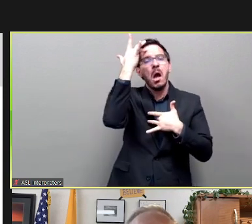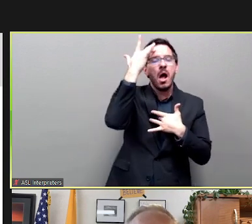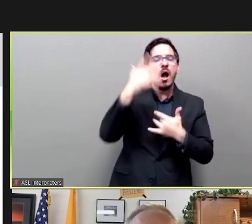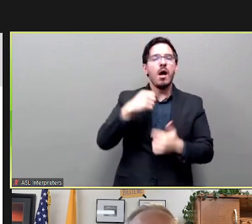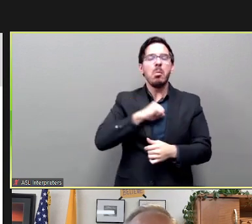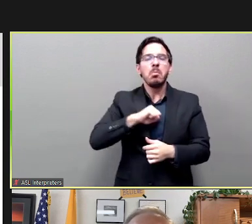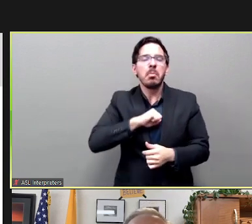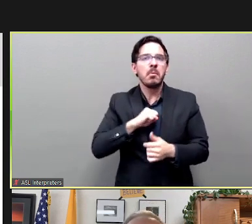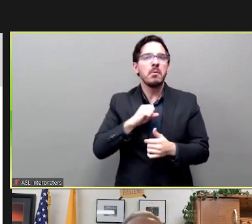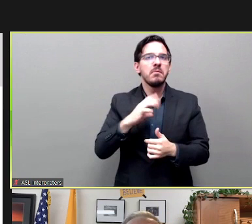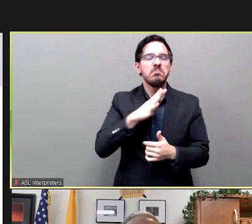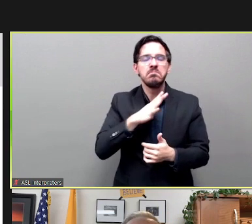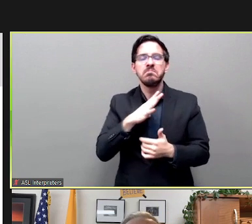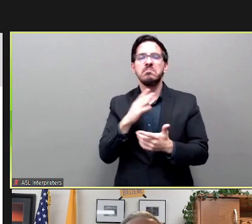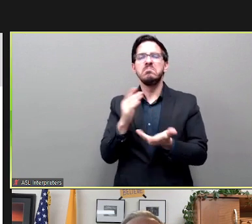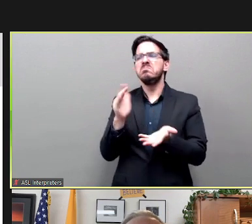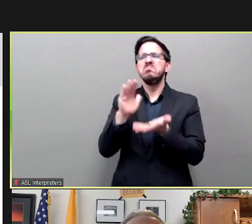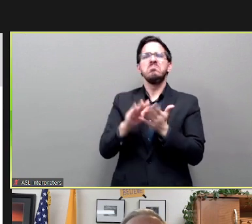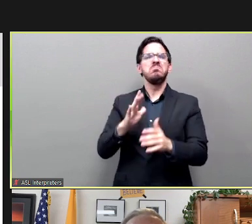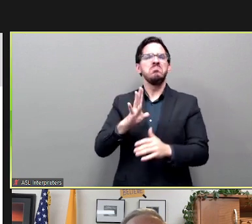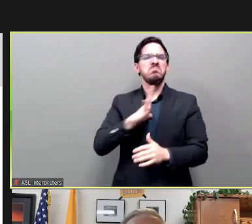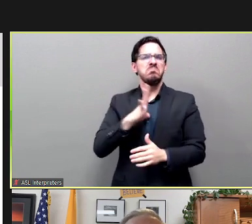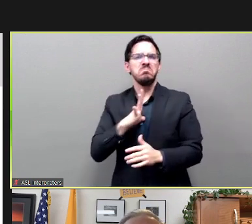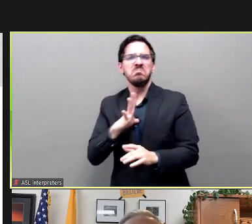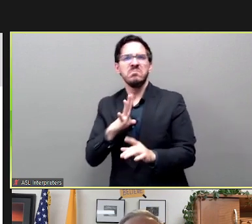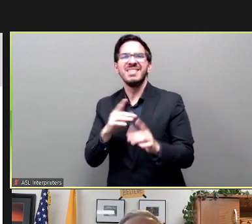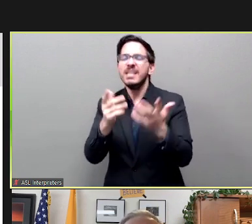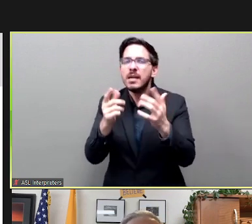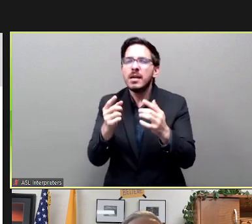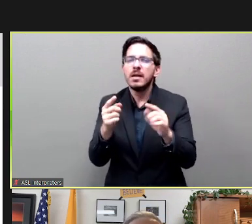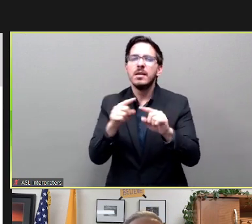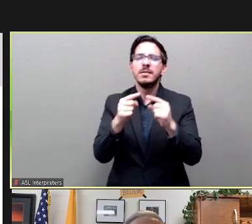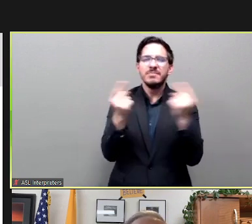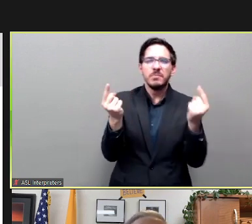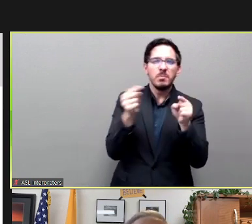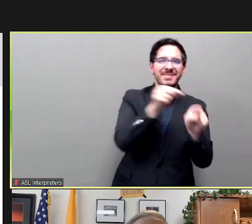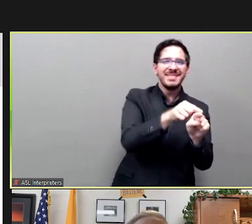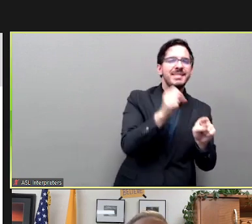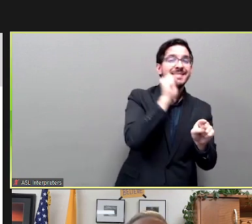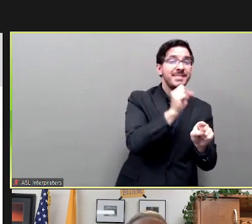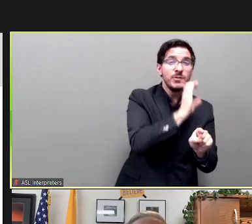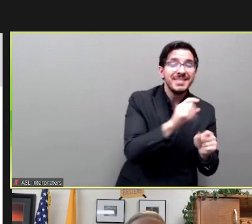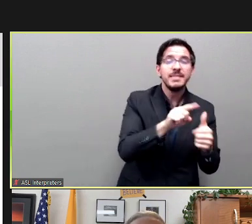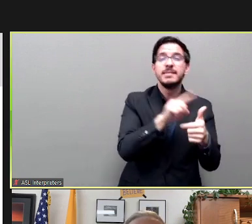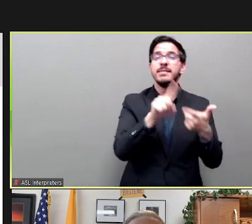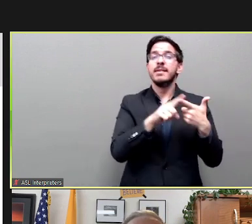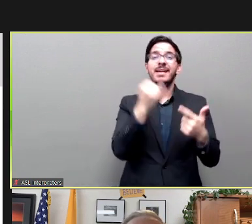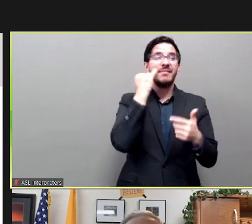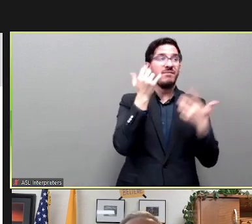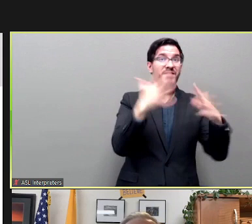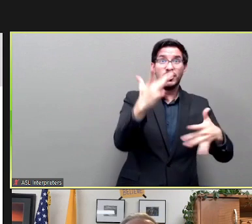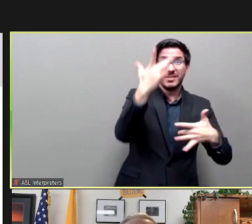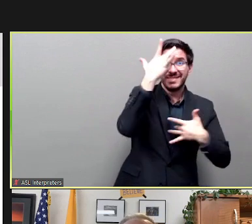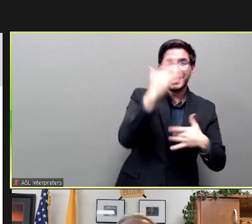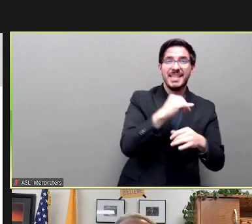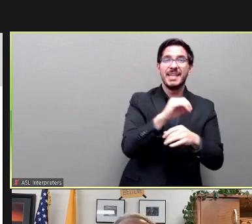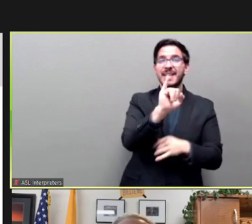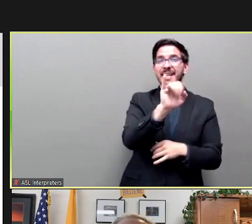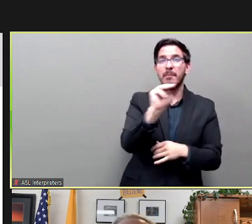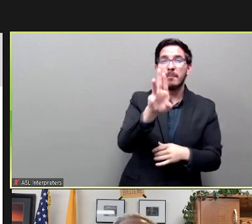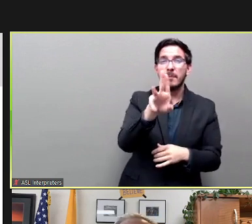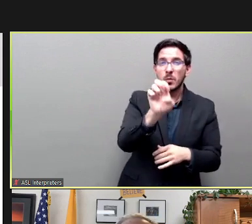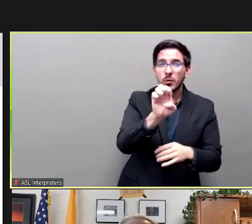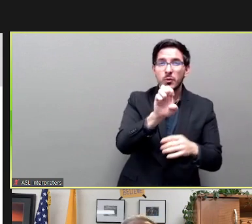to the elderly and people with immune disorders. And so you can see here that trend of hospitalization since October 1st actually